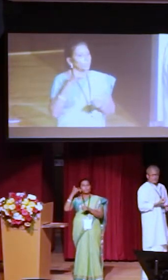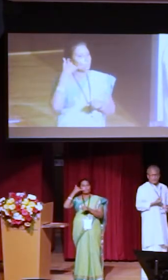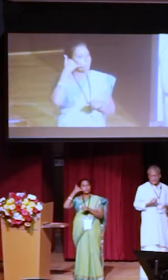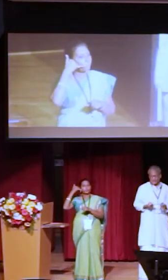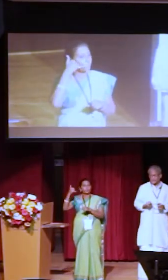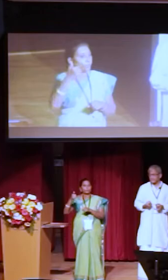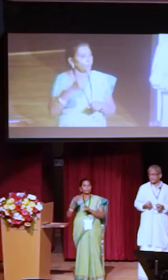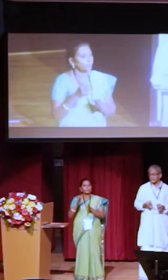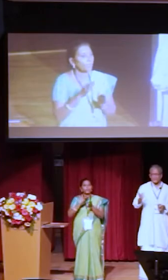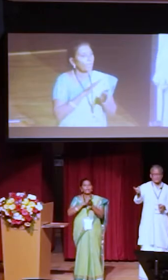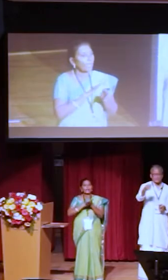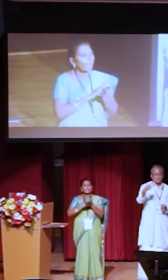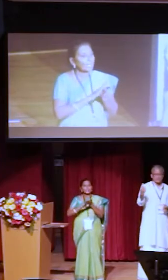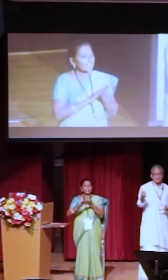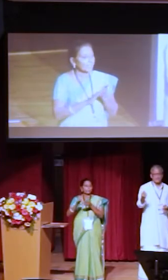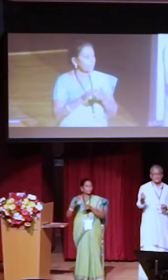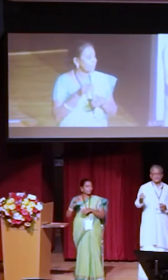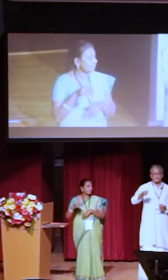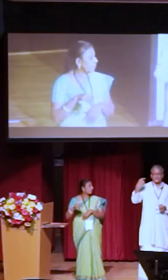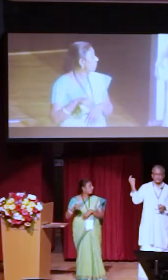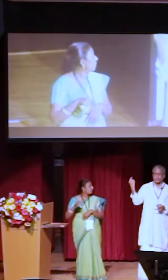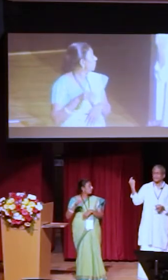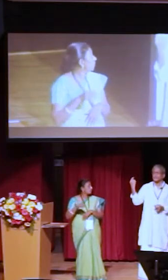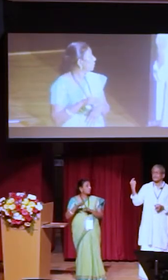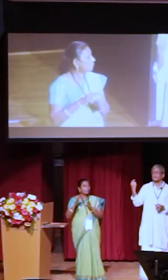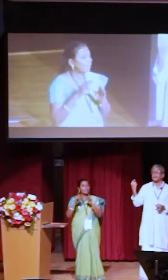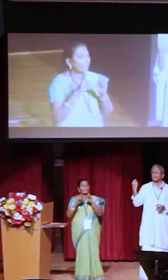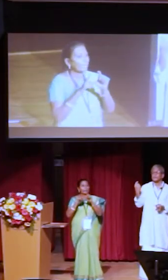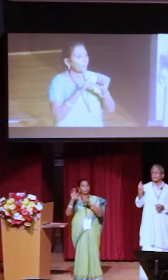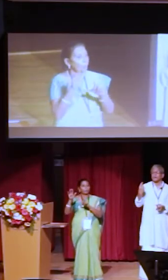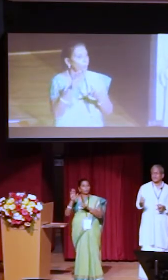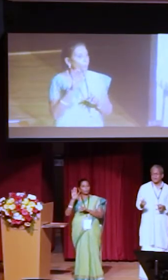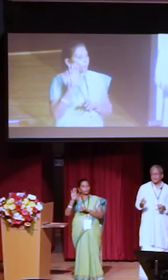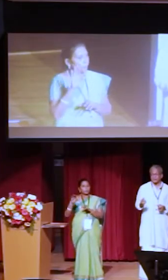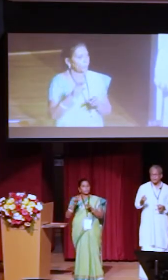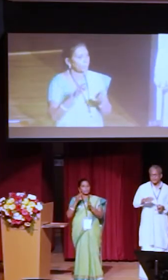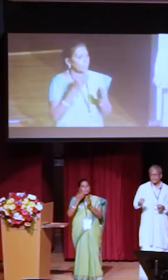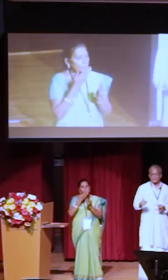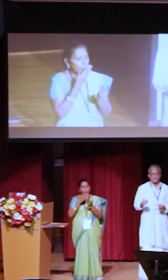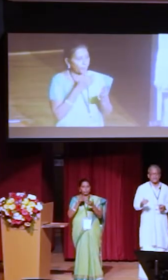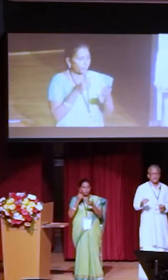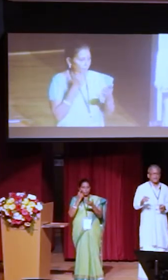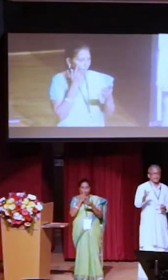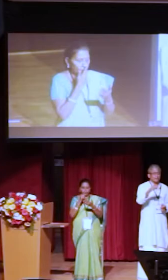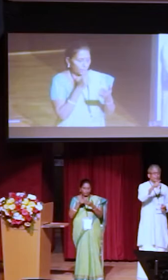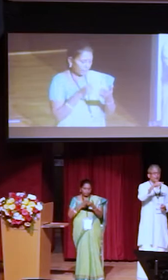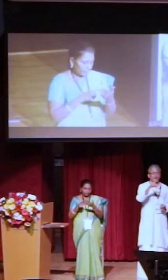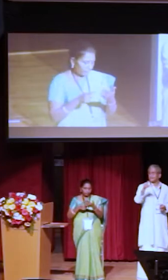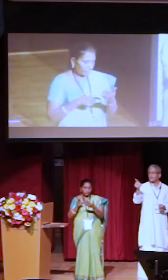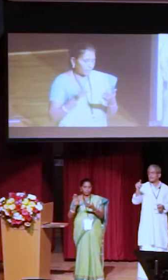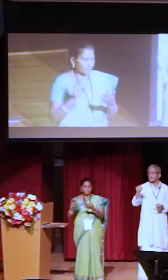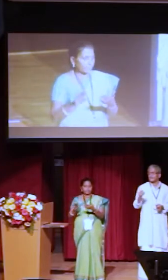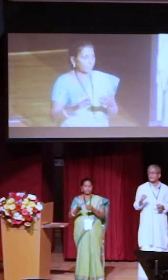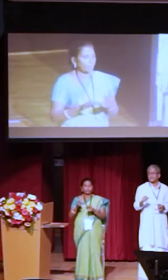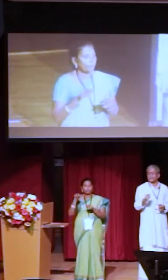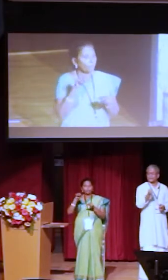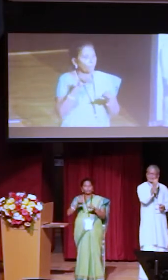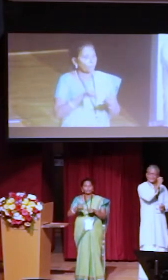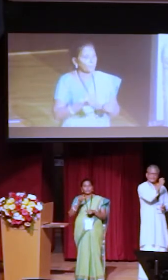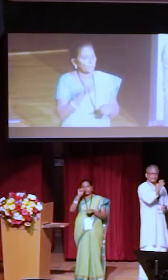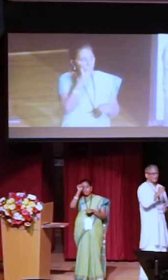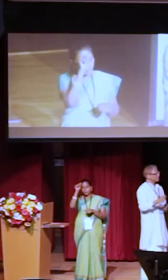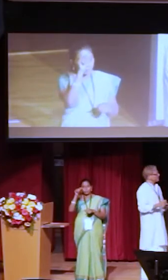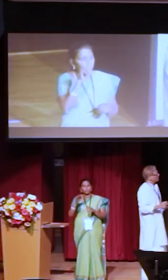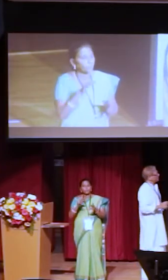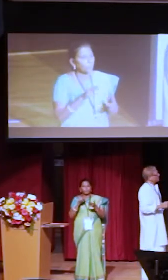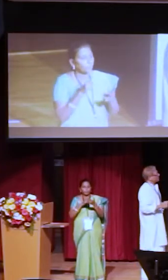another device called Hexis. Raj is probably here. There's a demo booth, which is a simple braille reader, completely made in India. Paul may be also here, who is the